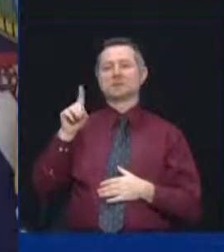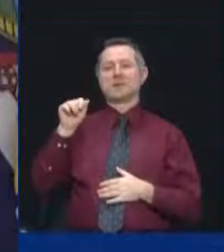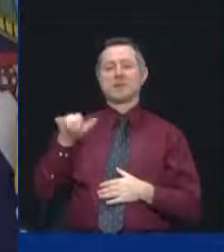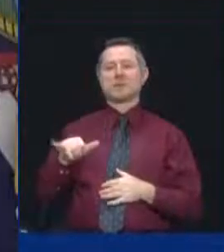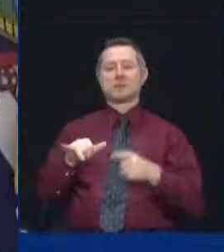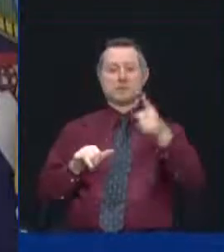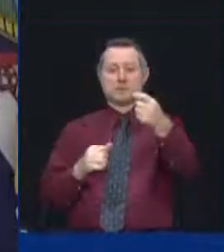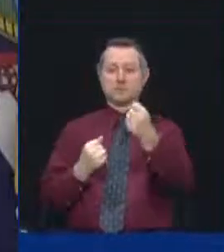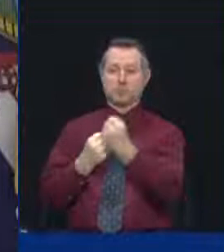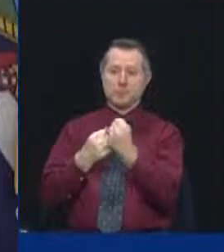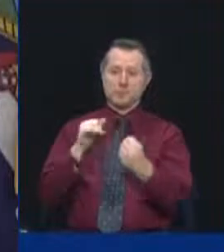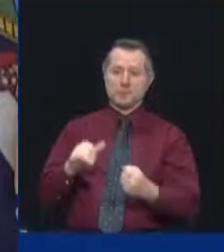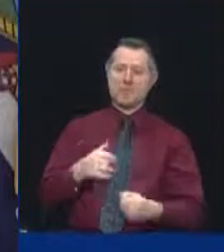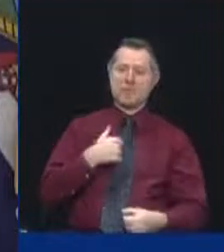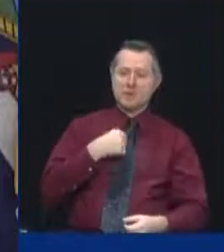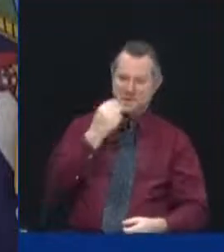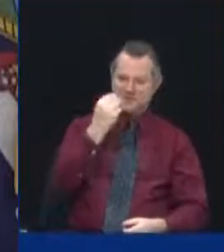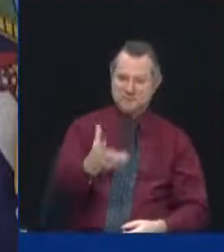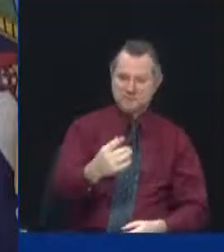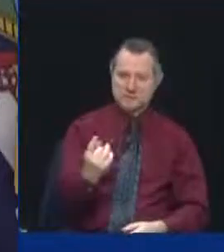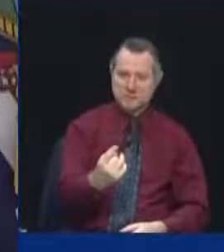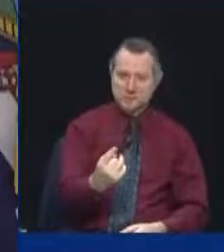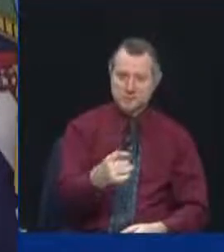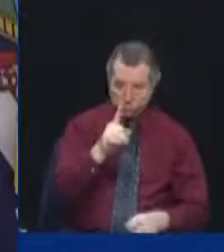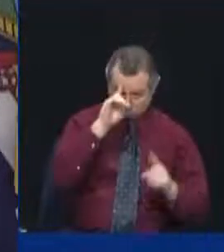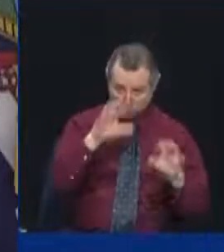a shocker. Are you ready for a shocker?